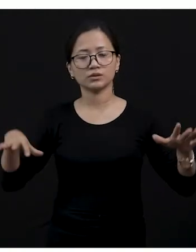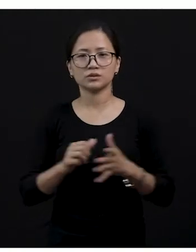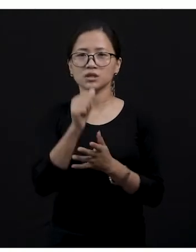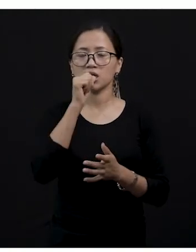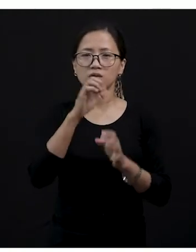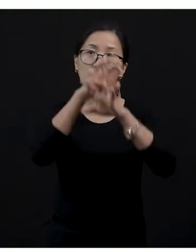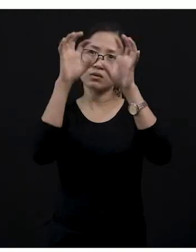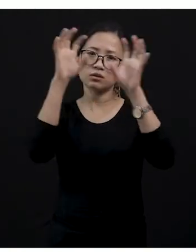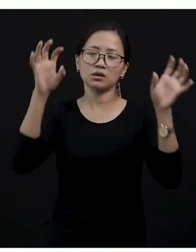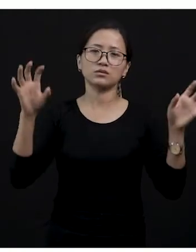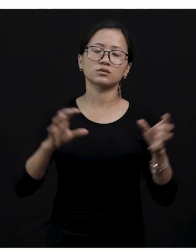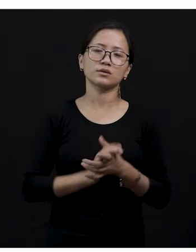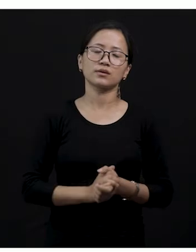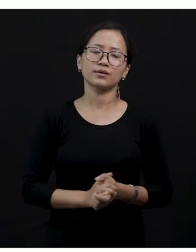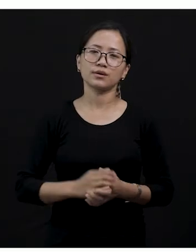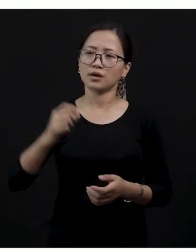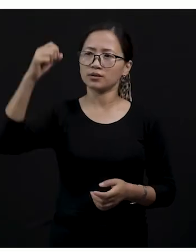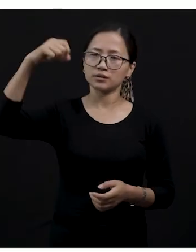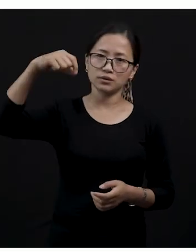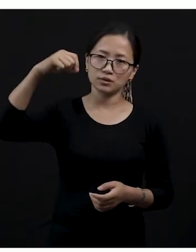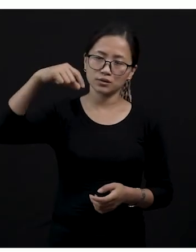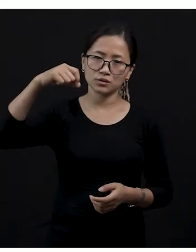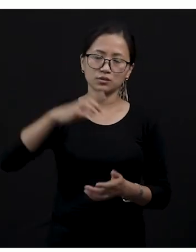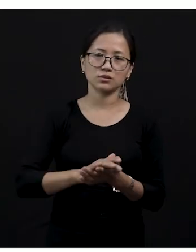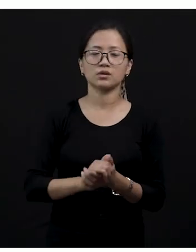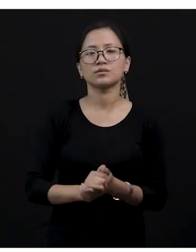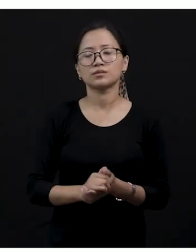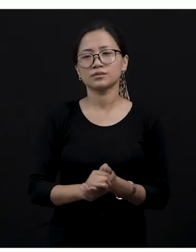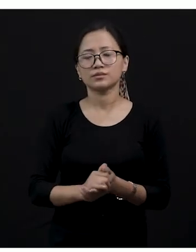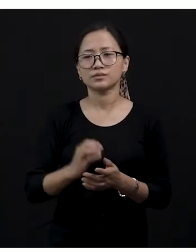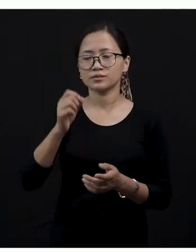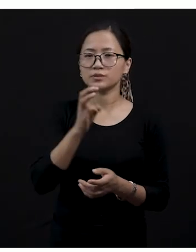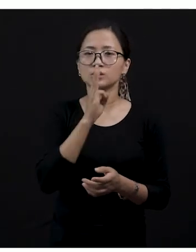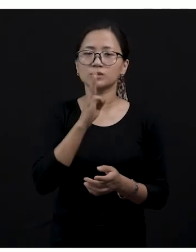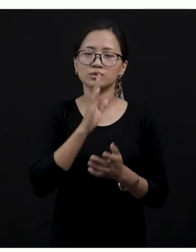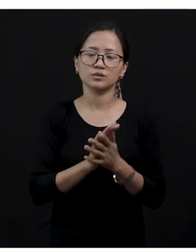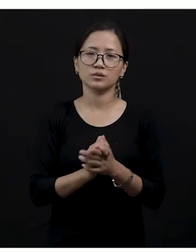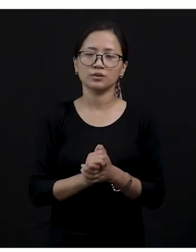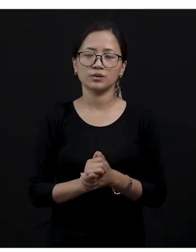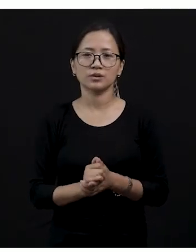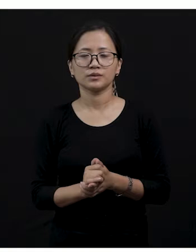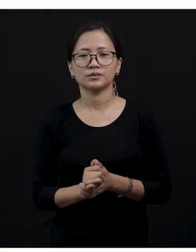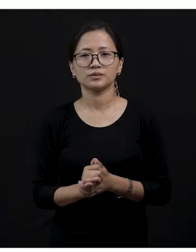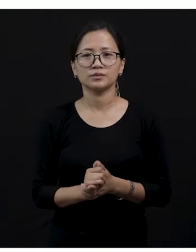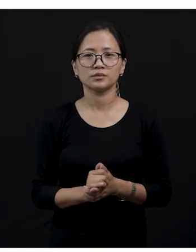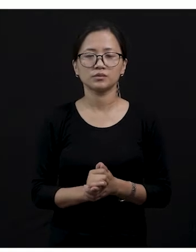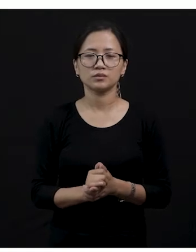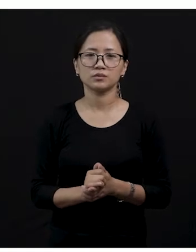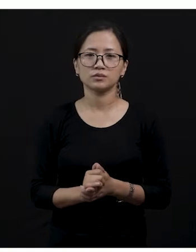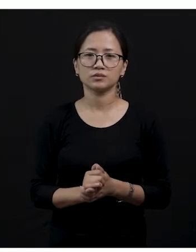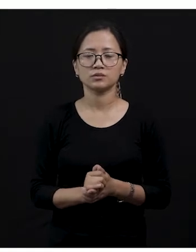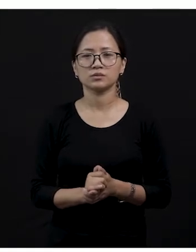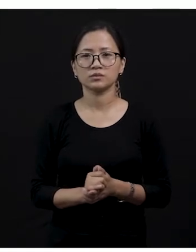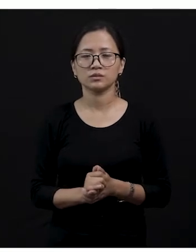what happens? The water droplets, okay, the gases that has gone up, when they cool down, the droplets of